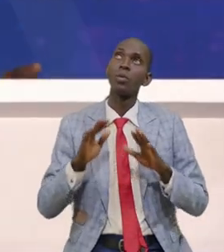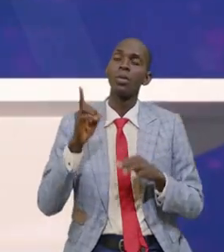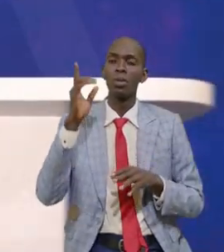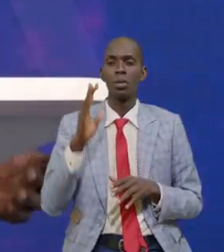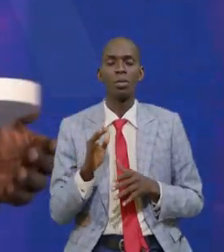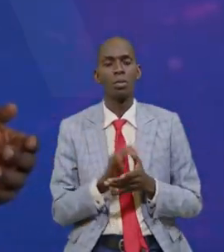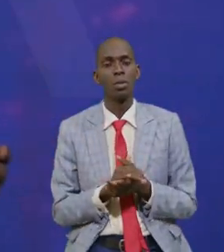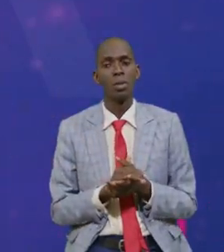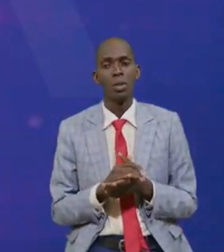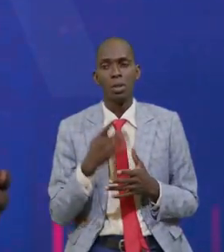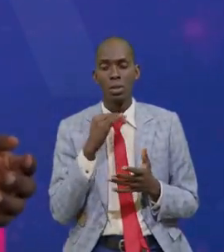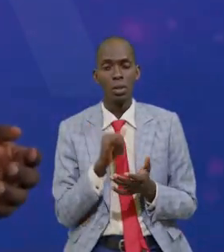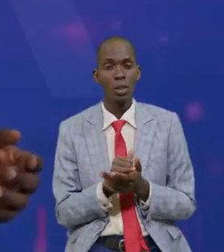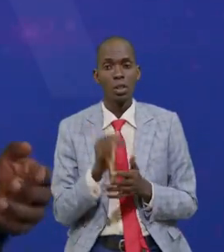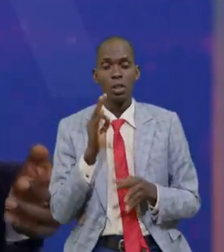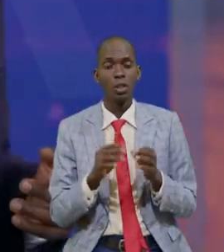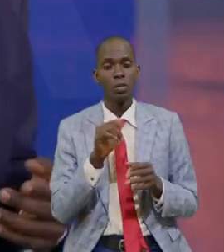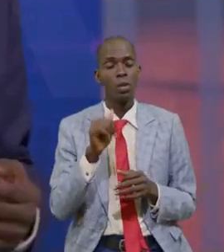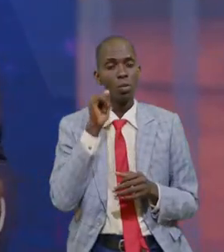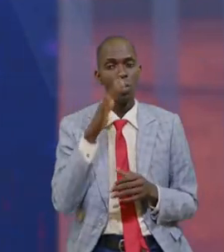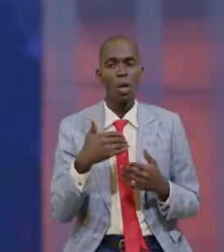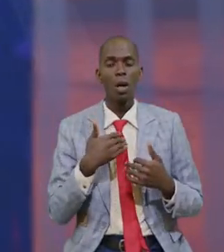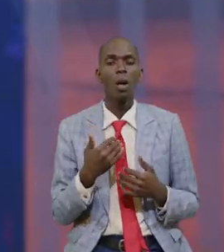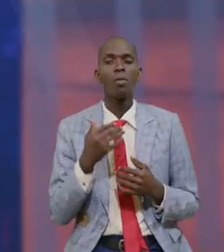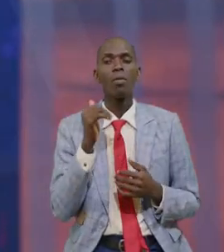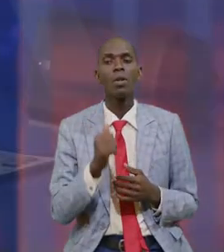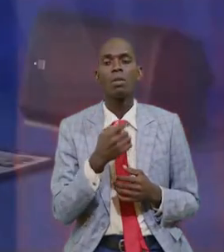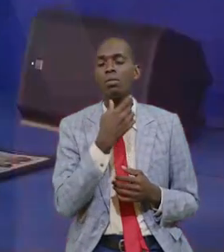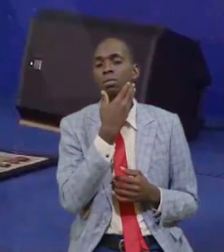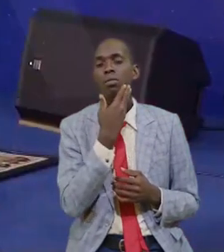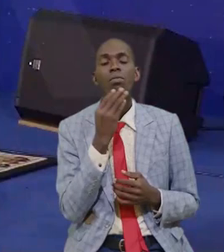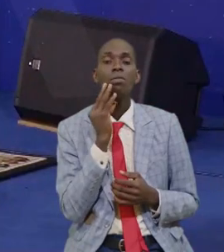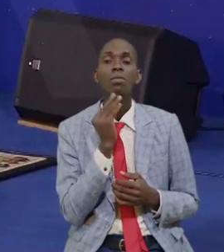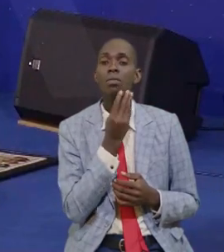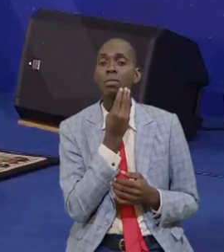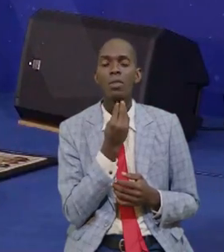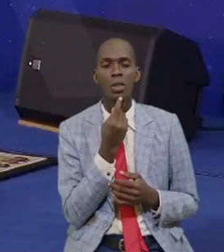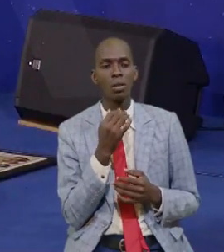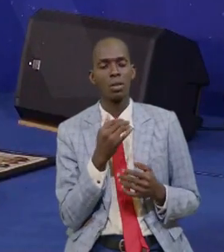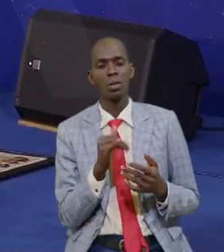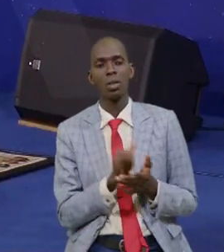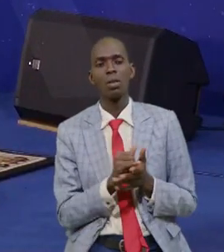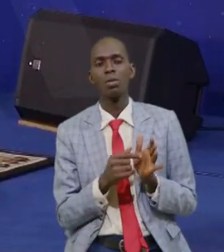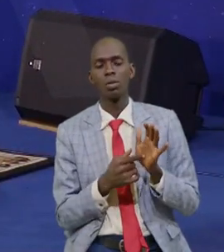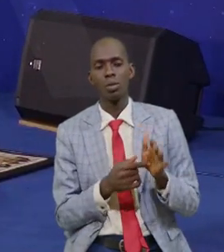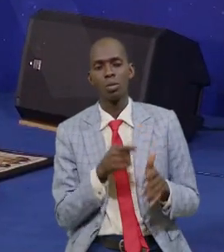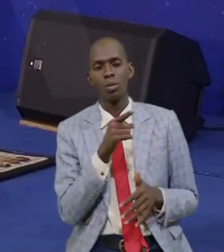a woman has a beard and is growing a beard here, they said that shows you